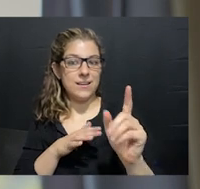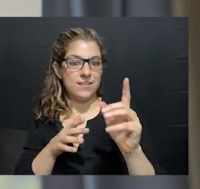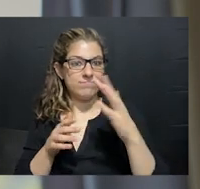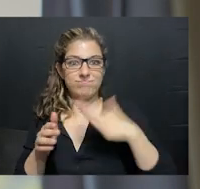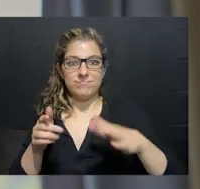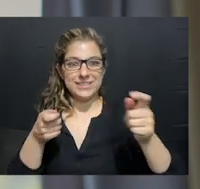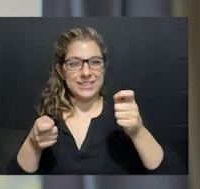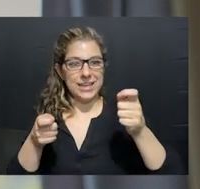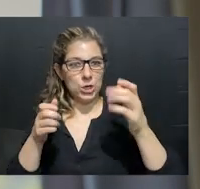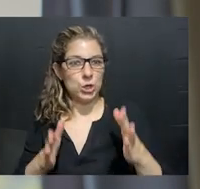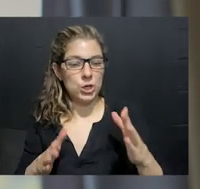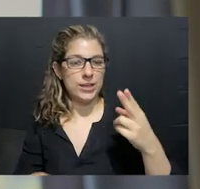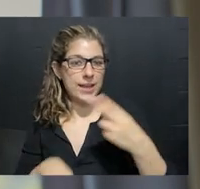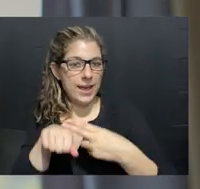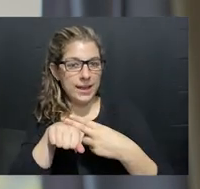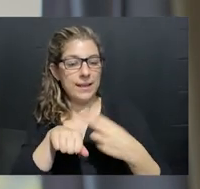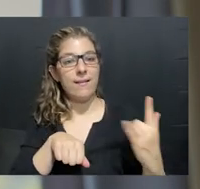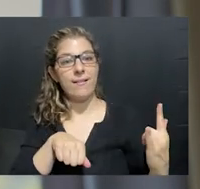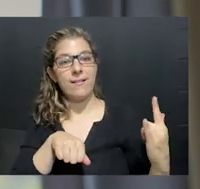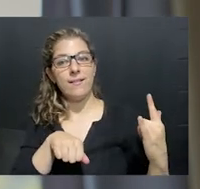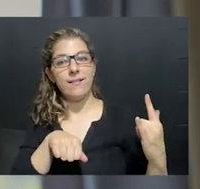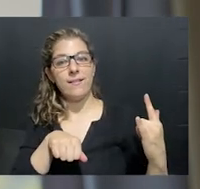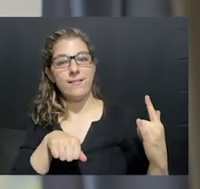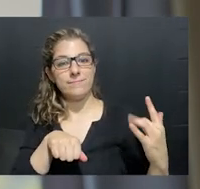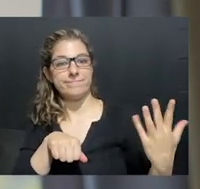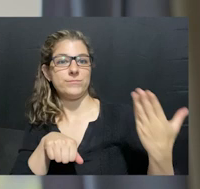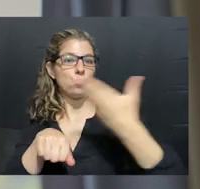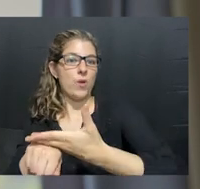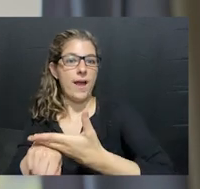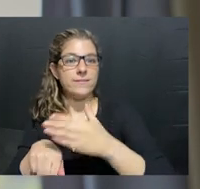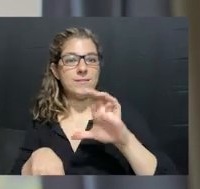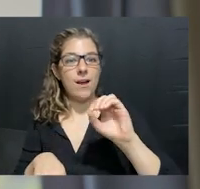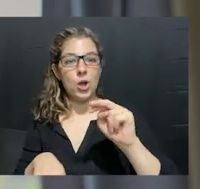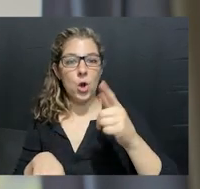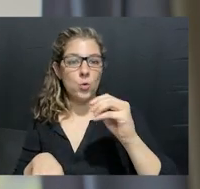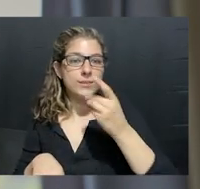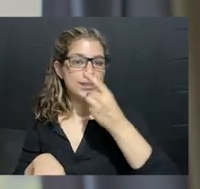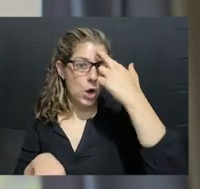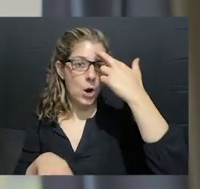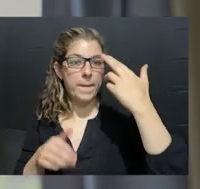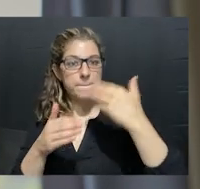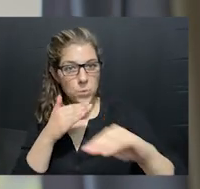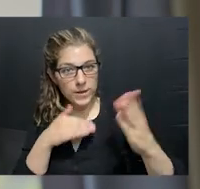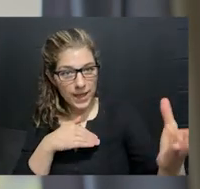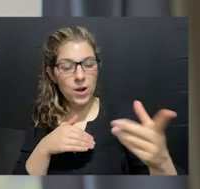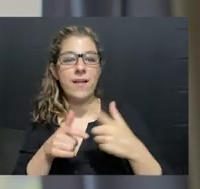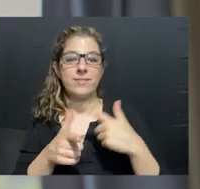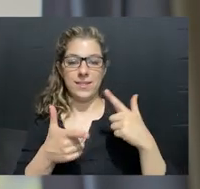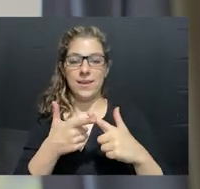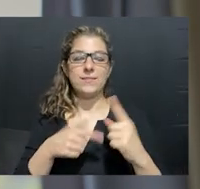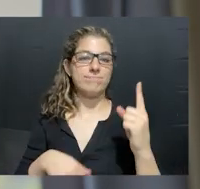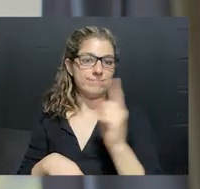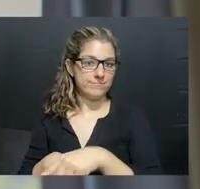dictator in Haiti, landed in the Democratic Republic of Congo, where you were born and then ultimately made